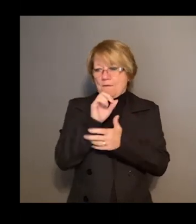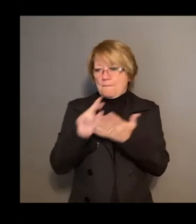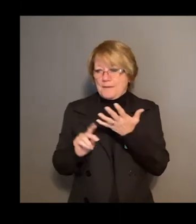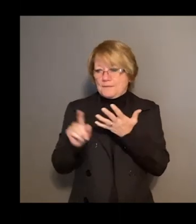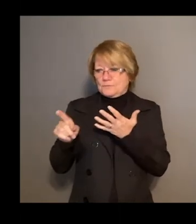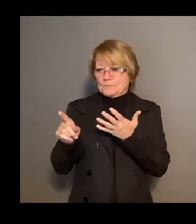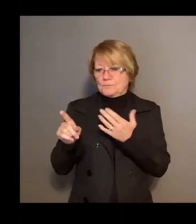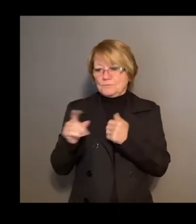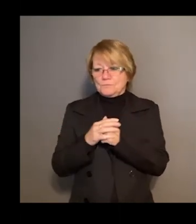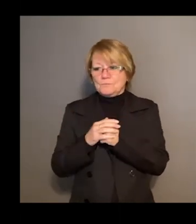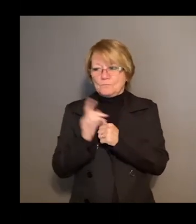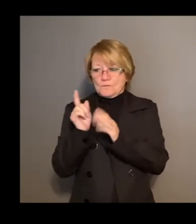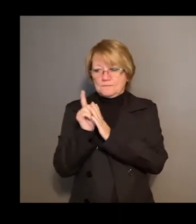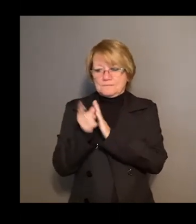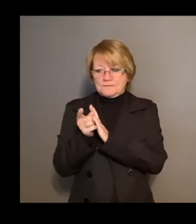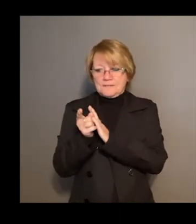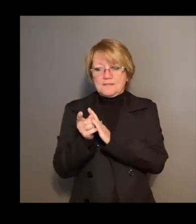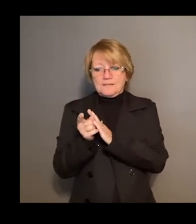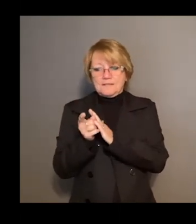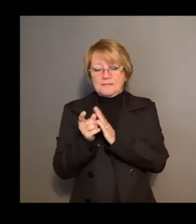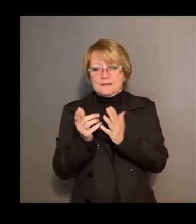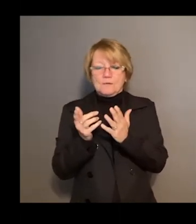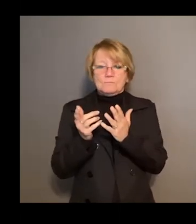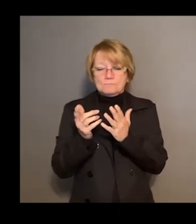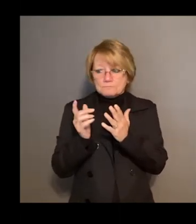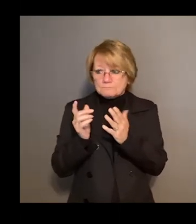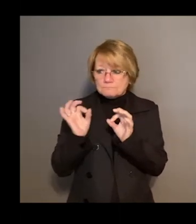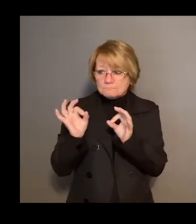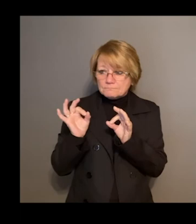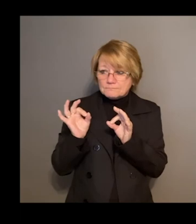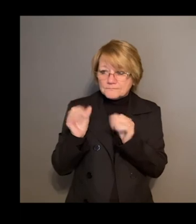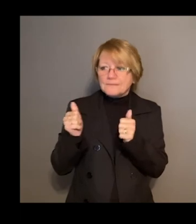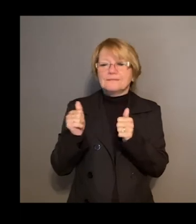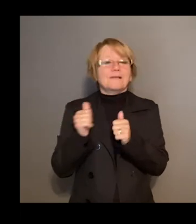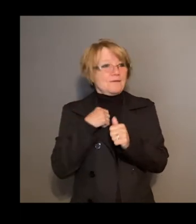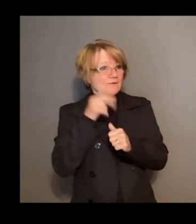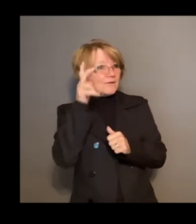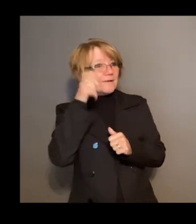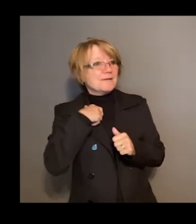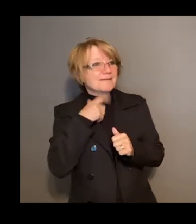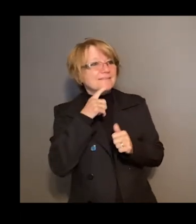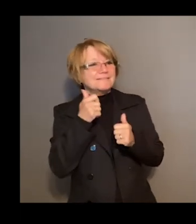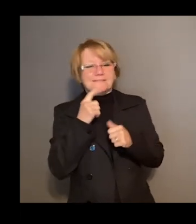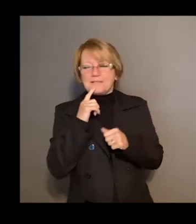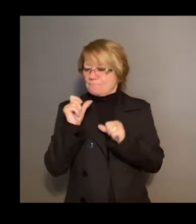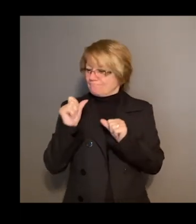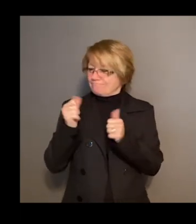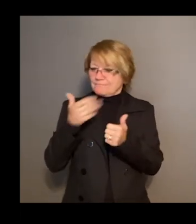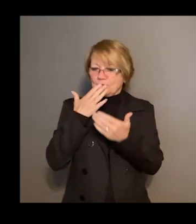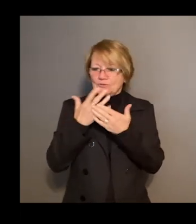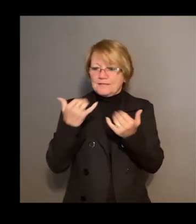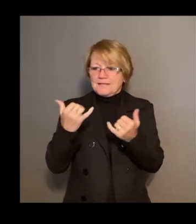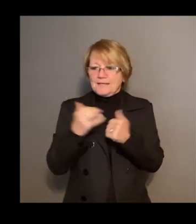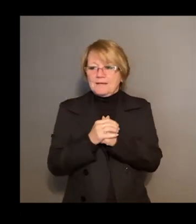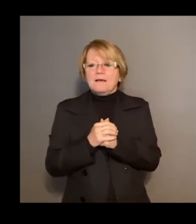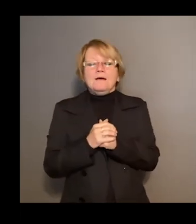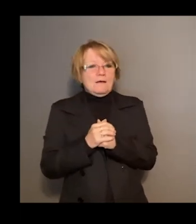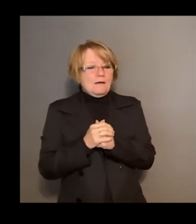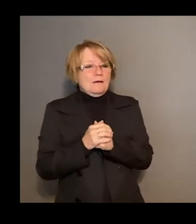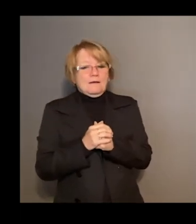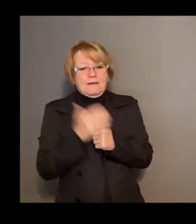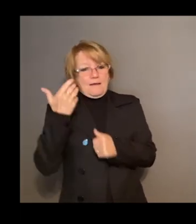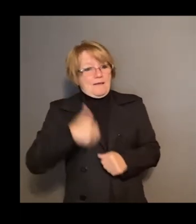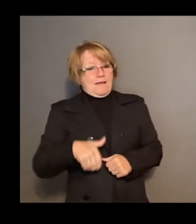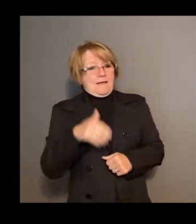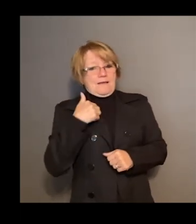Having a little difficulty. I'll come back to you, Zach. We'll have you unmute in a second. We'll probably, maybe, yep, you got it? There you go. Oh, can you hear me? Can you